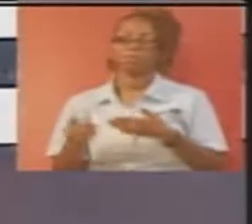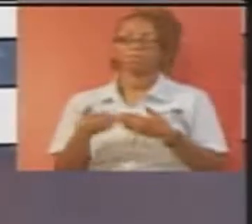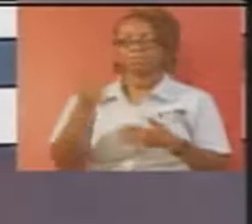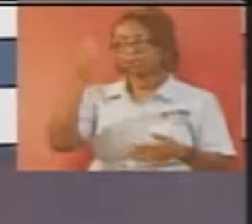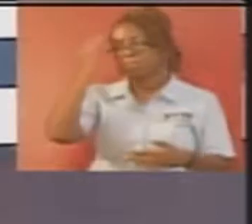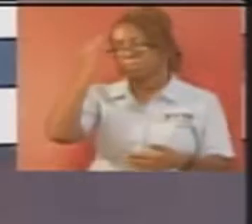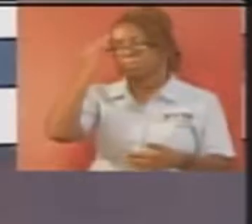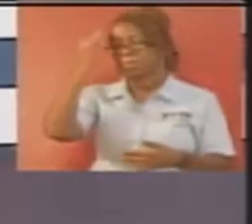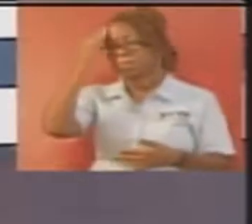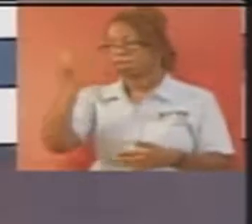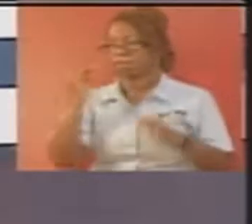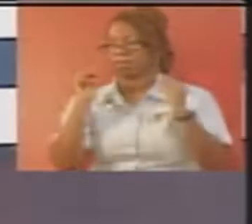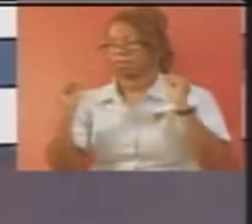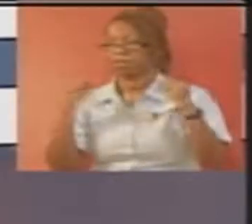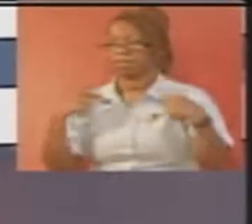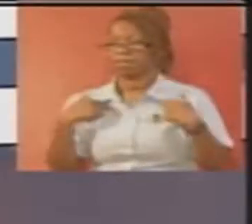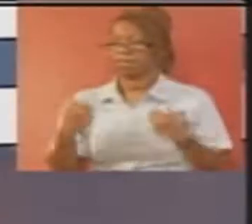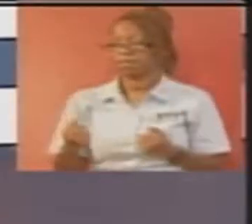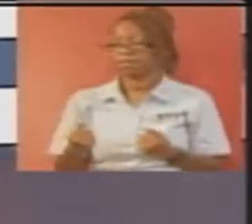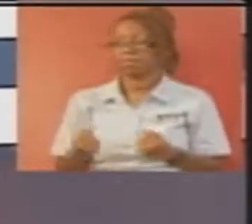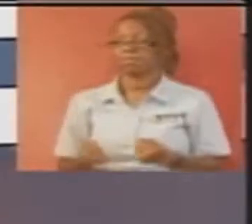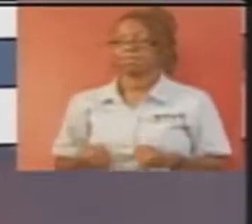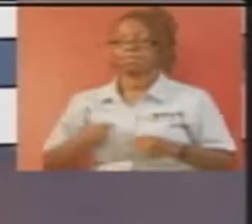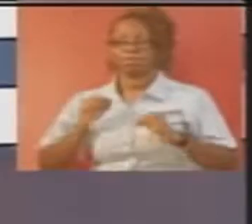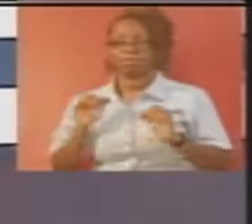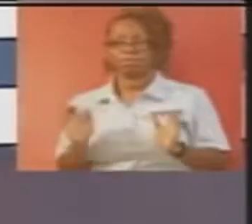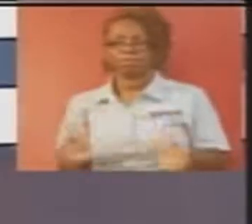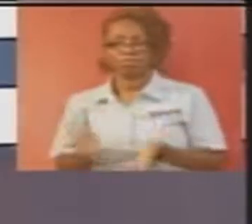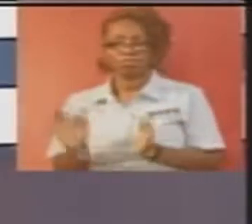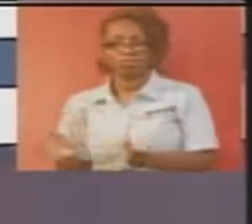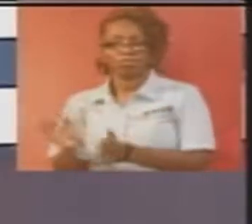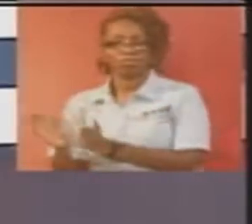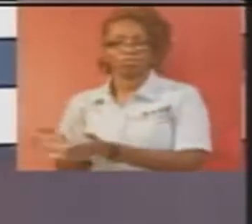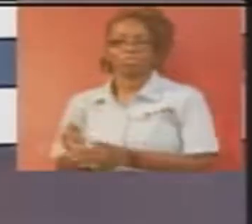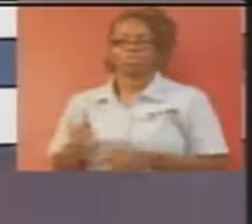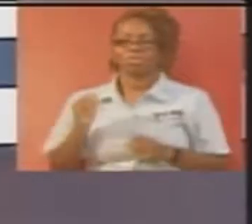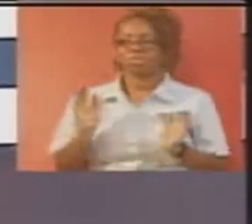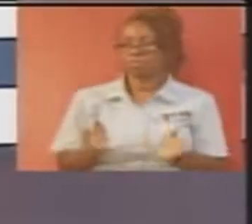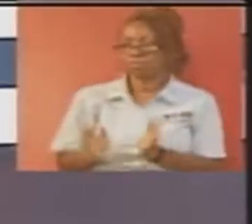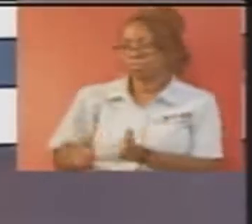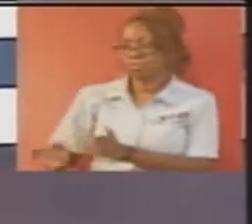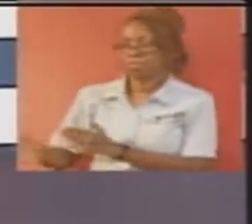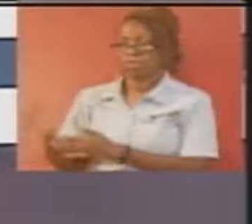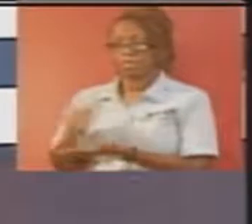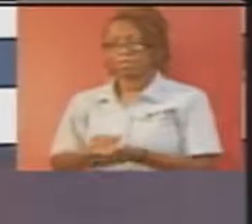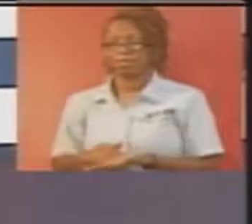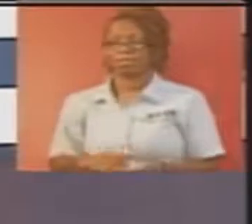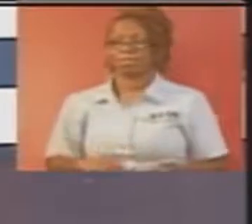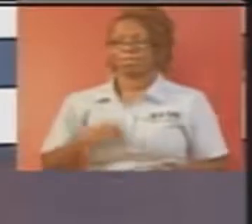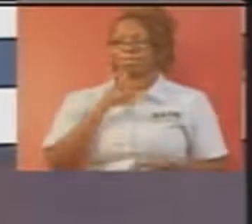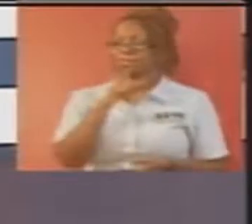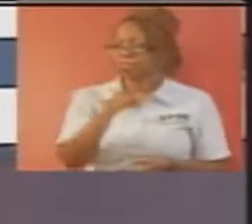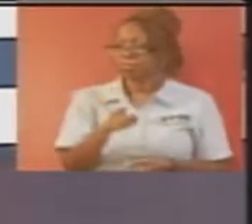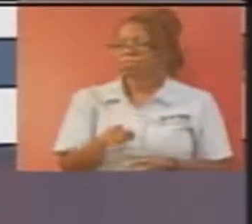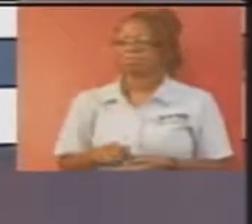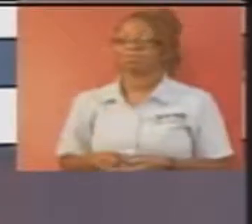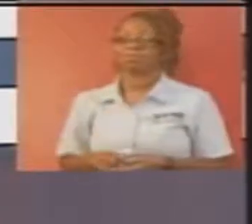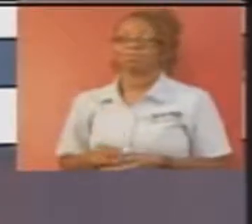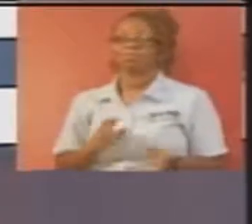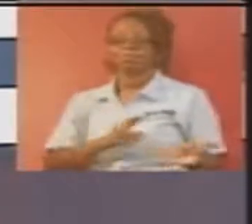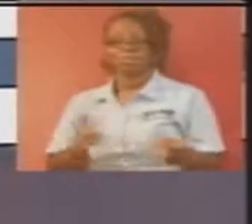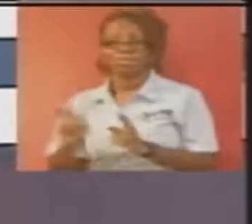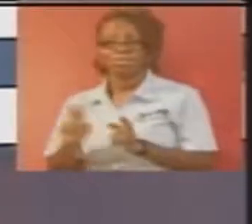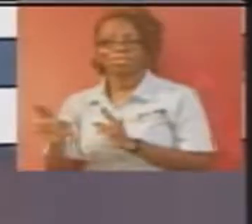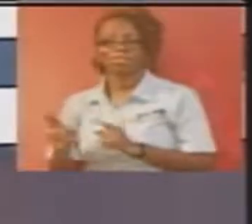for planning, coordinating, and implementation of all activities related to the rollout of the COVAX